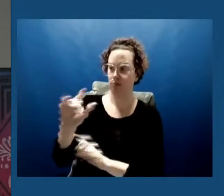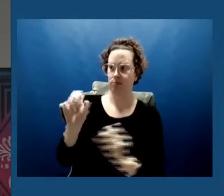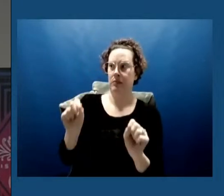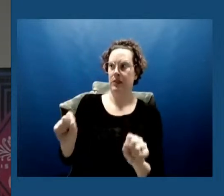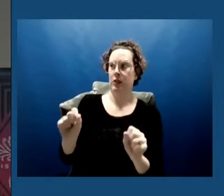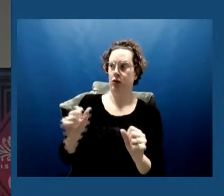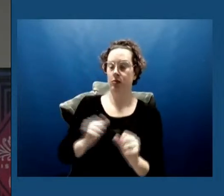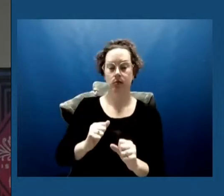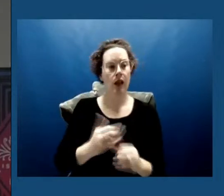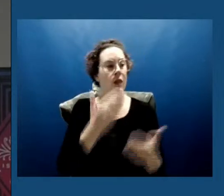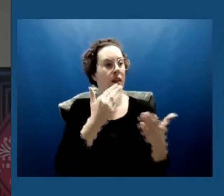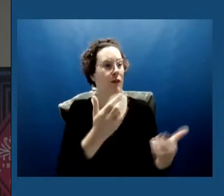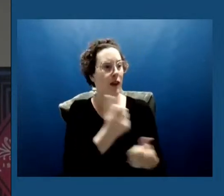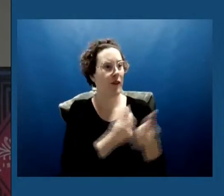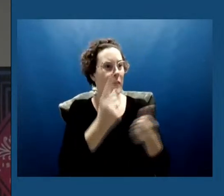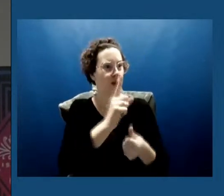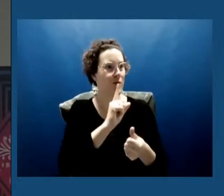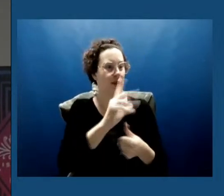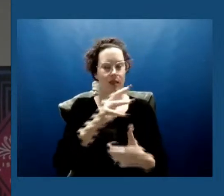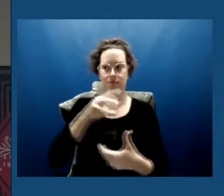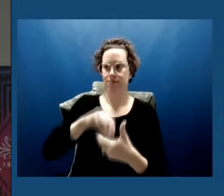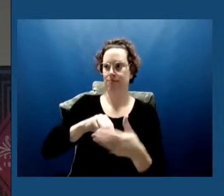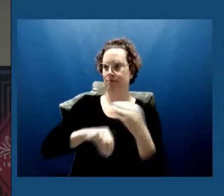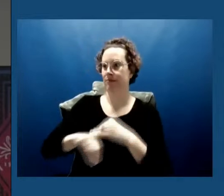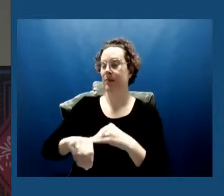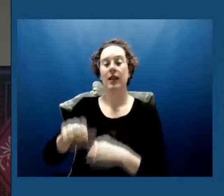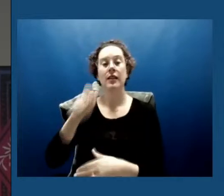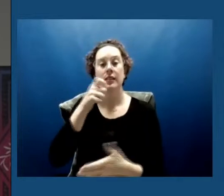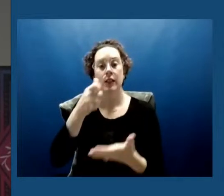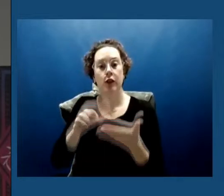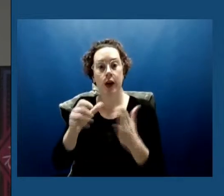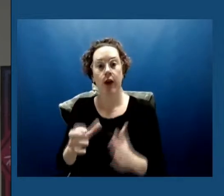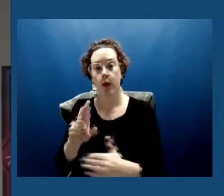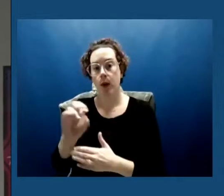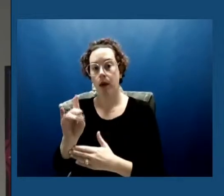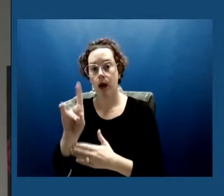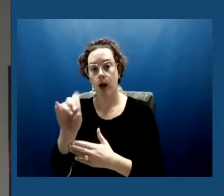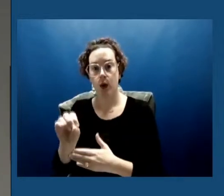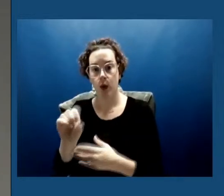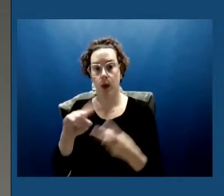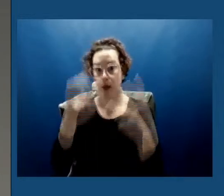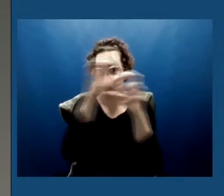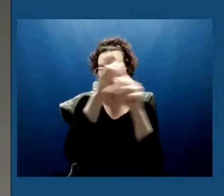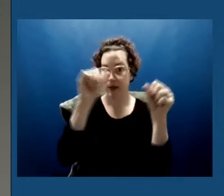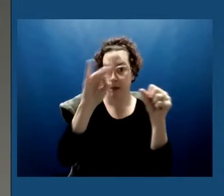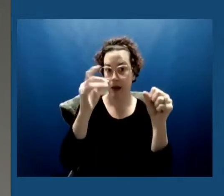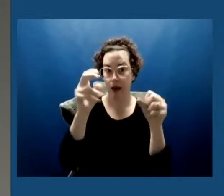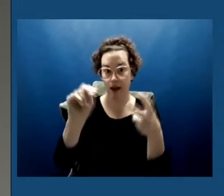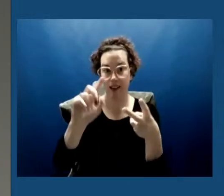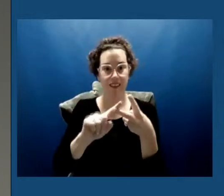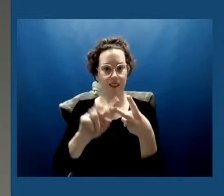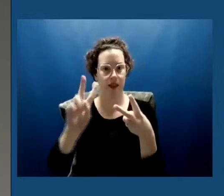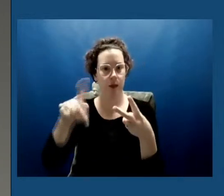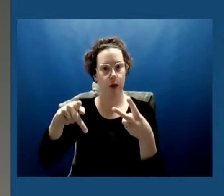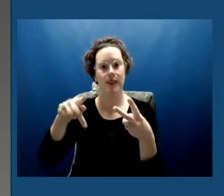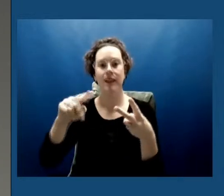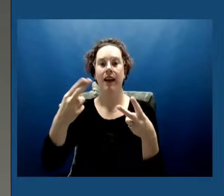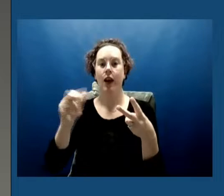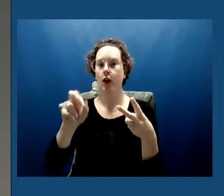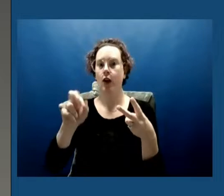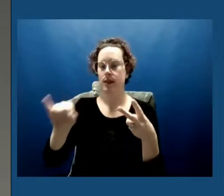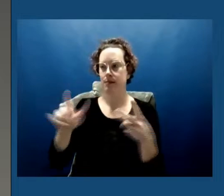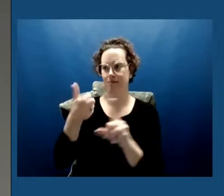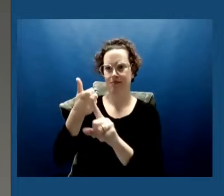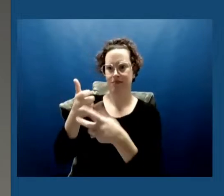into the region. Secretary Raimondo, who along with President Biden and Vice President Harris has been a tremendous visionary for